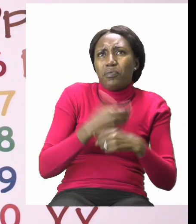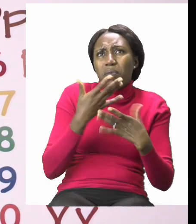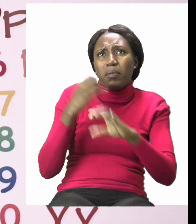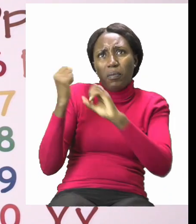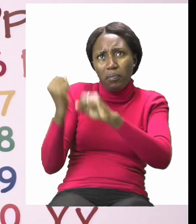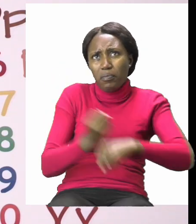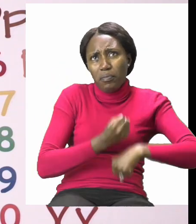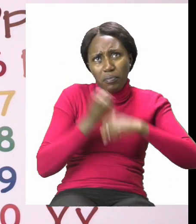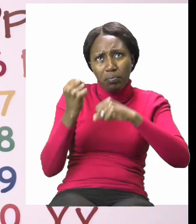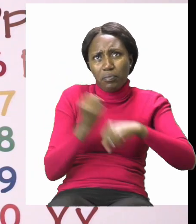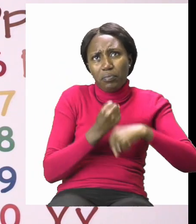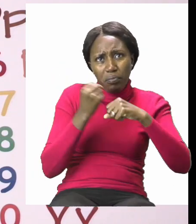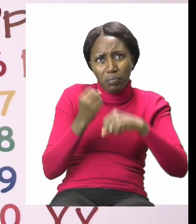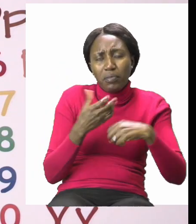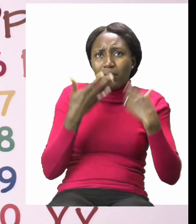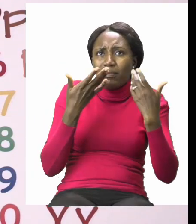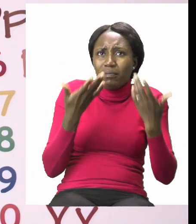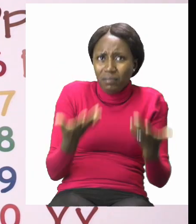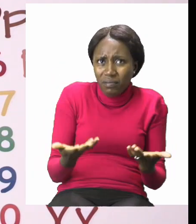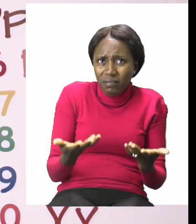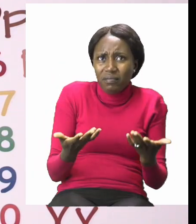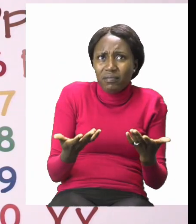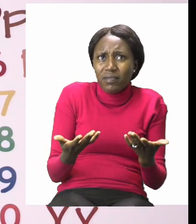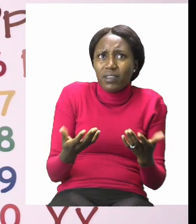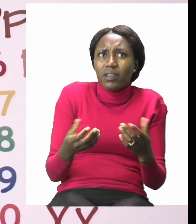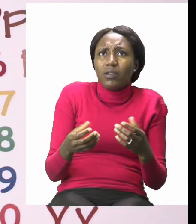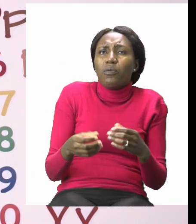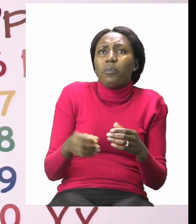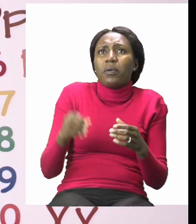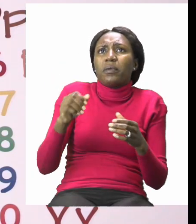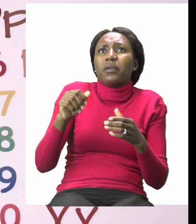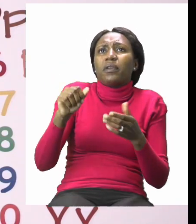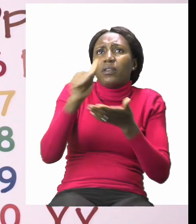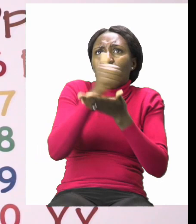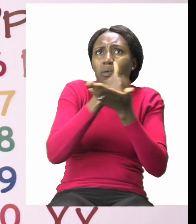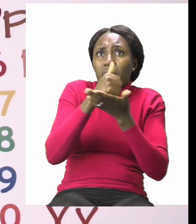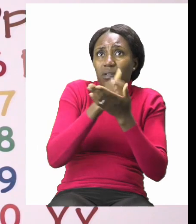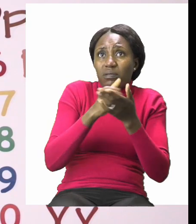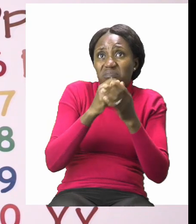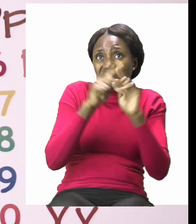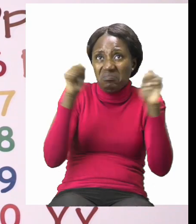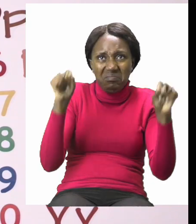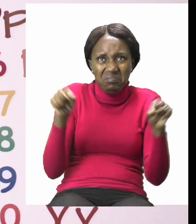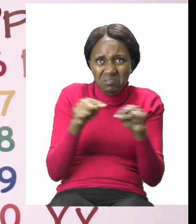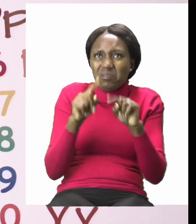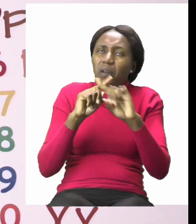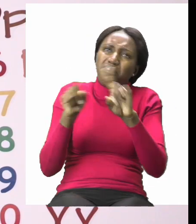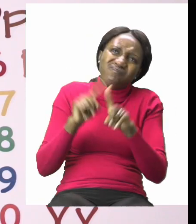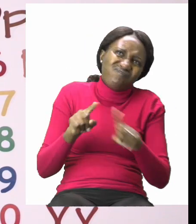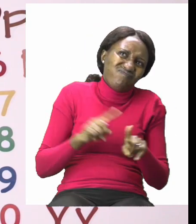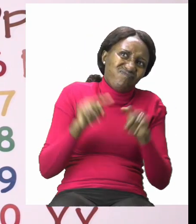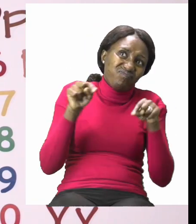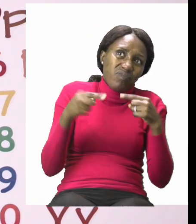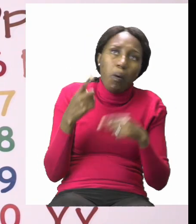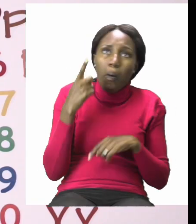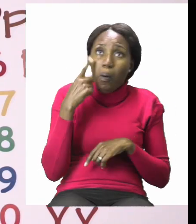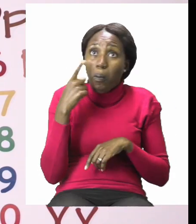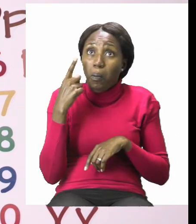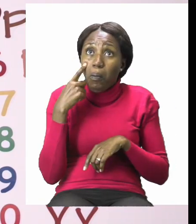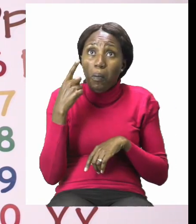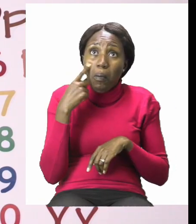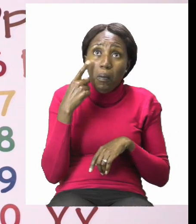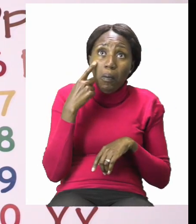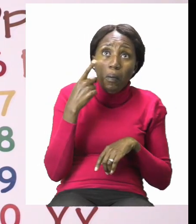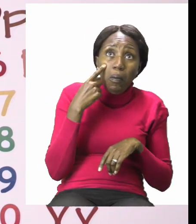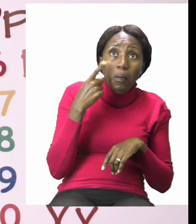broom, you can also draw a duster, you can draw anything that you see being used to